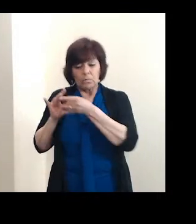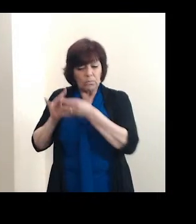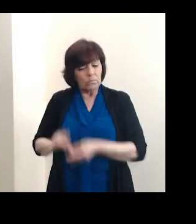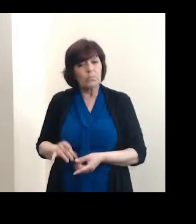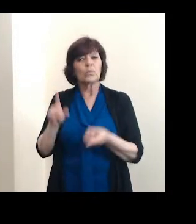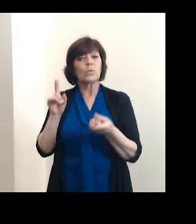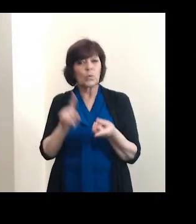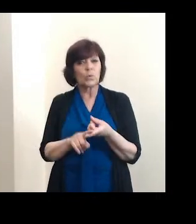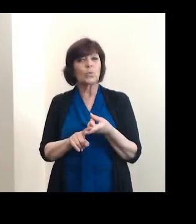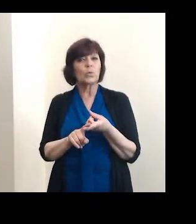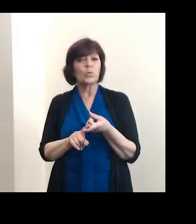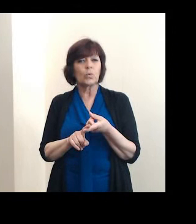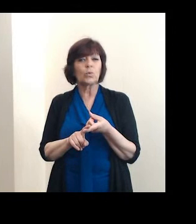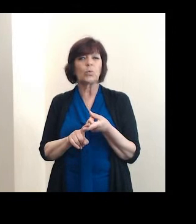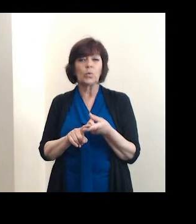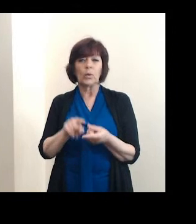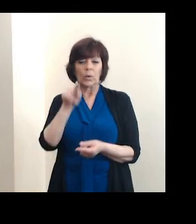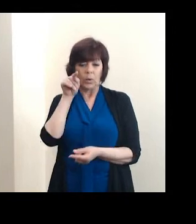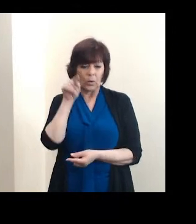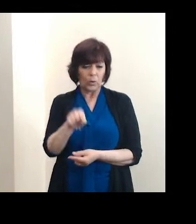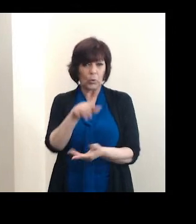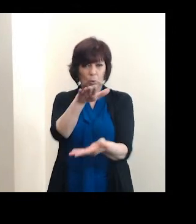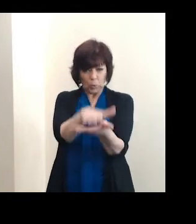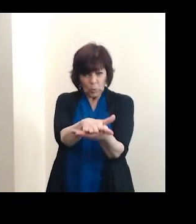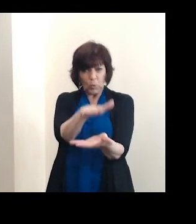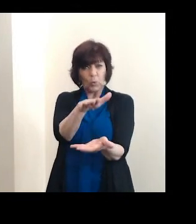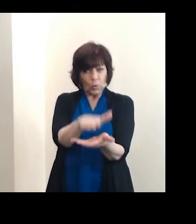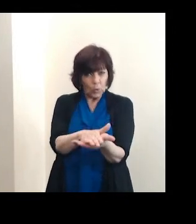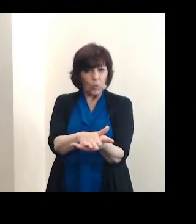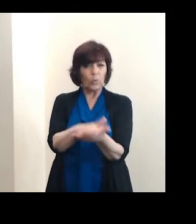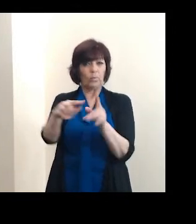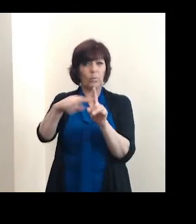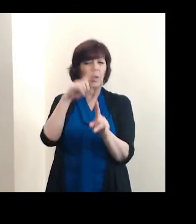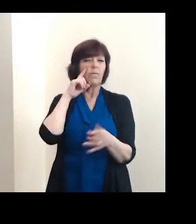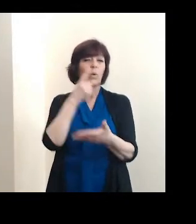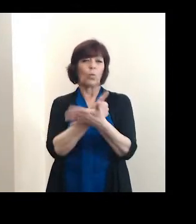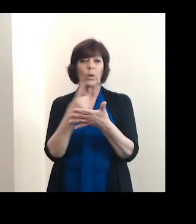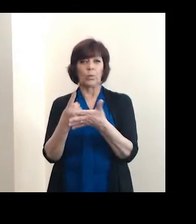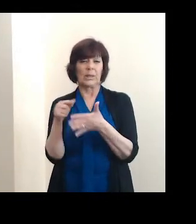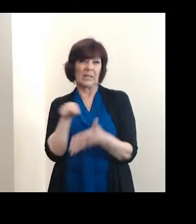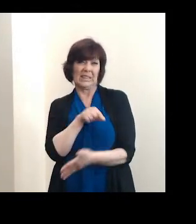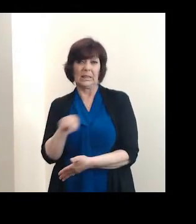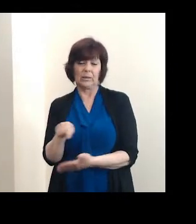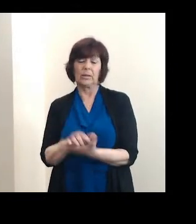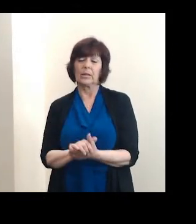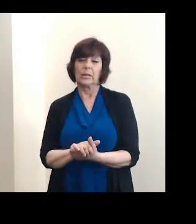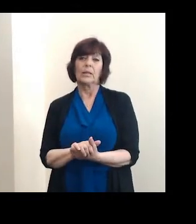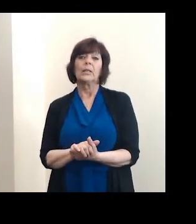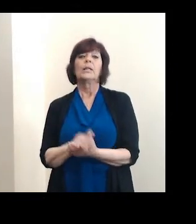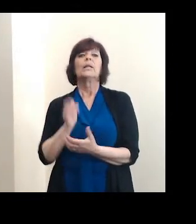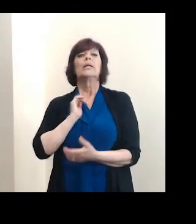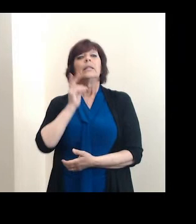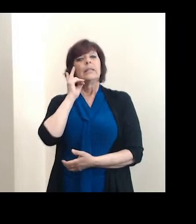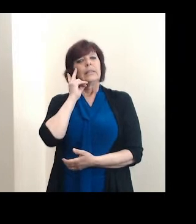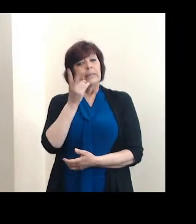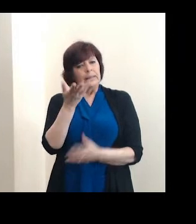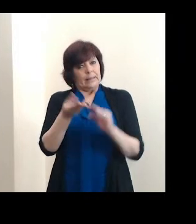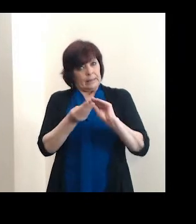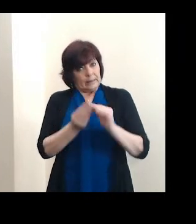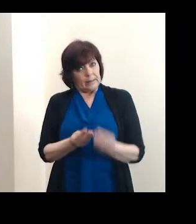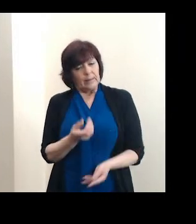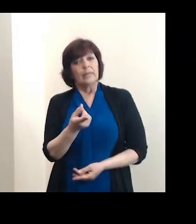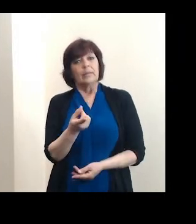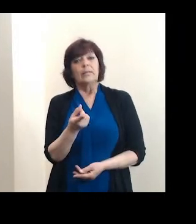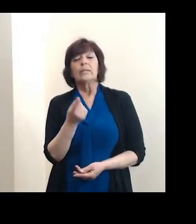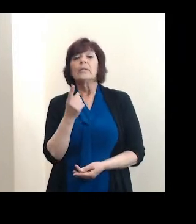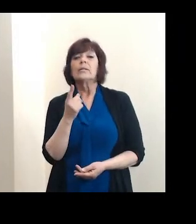to raw cases in schools in Erie County for 1 week in this past week. So as we see here, the